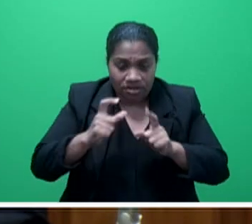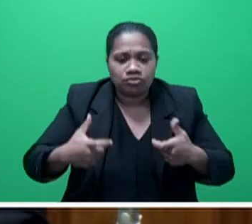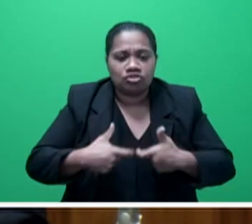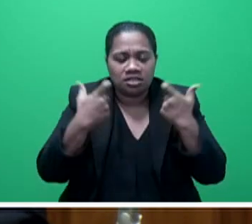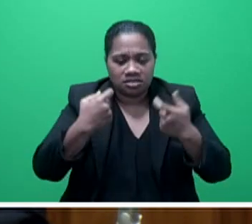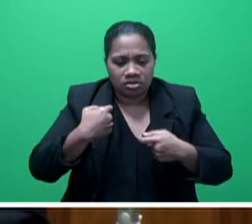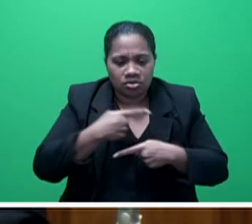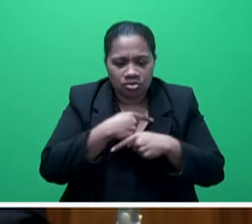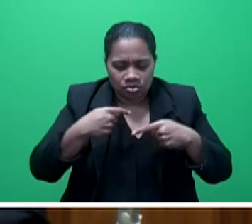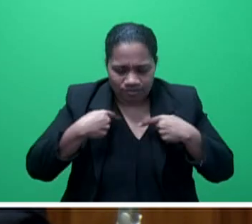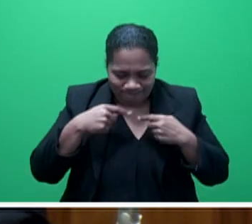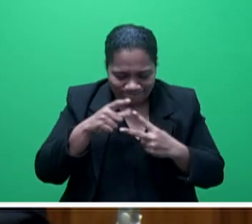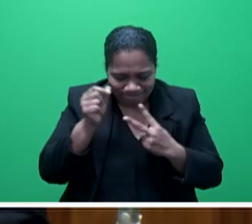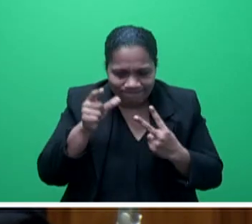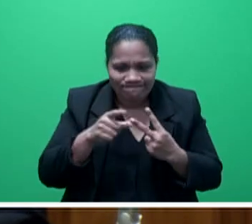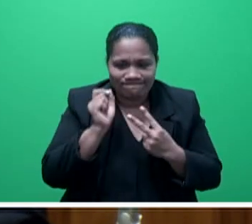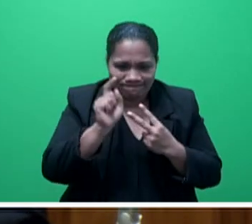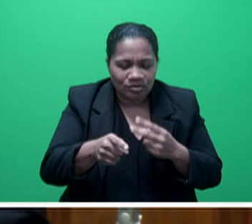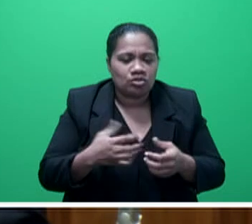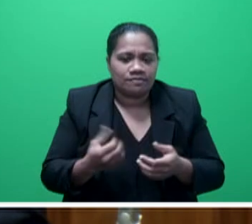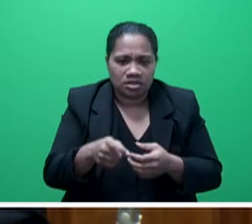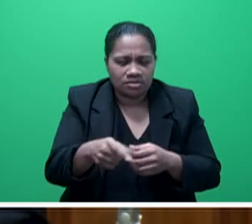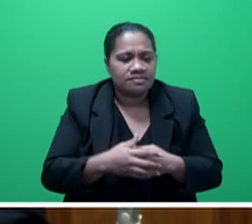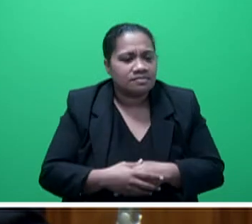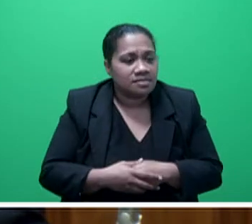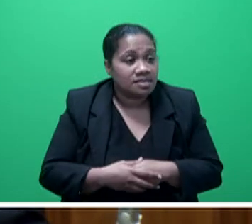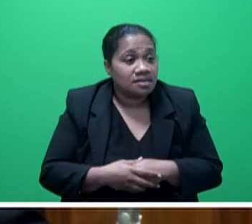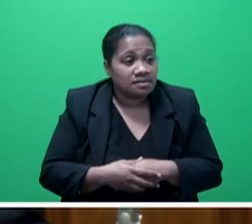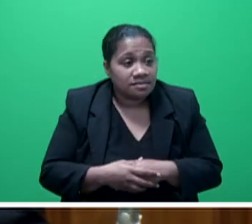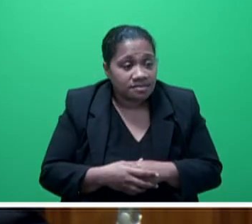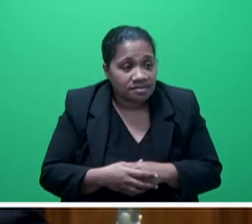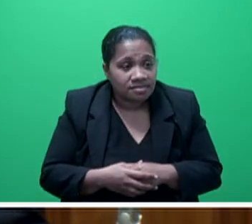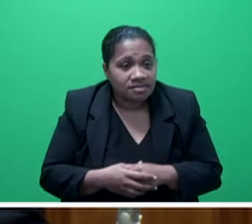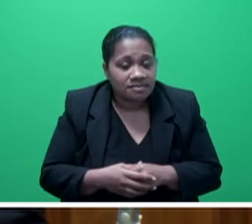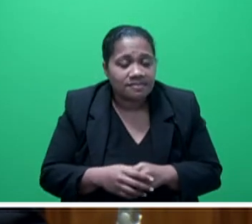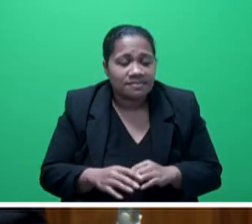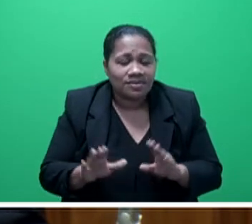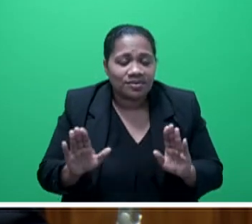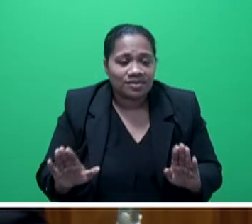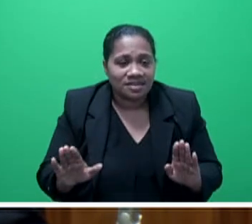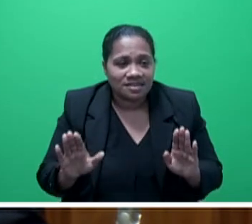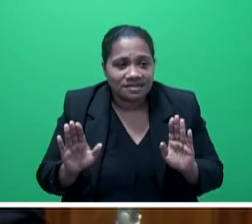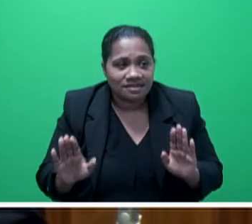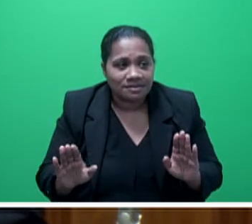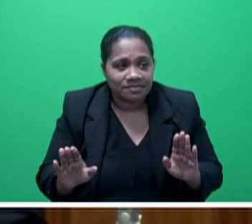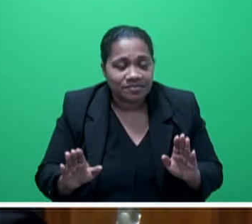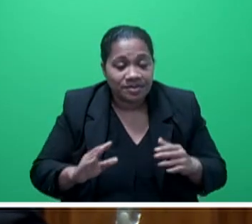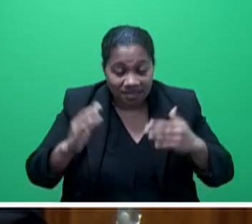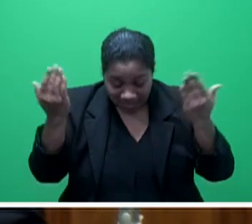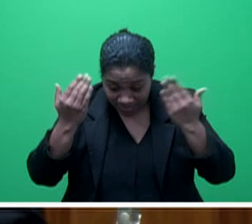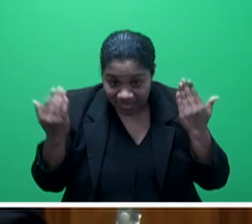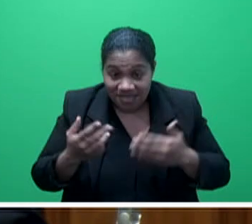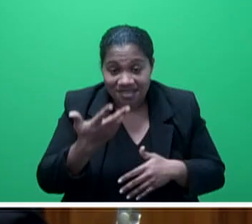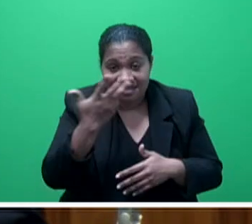choose audacity. We choose to do what is necessary to bring this country out of these troubled times. Mr. Speaker, sir, in 1941,